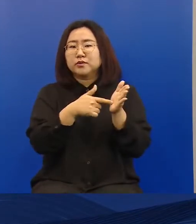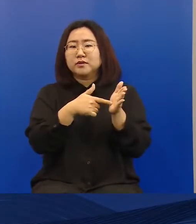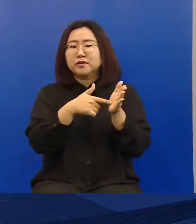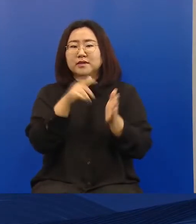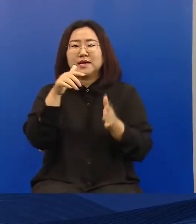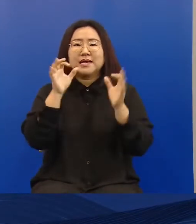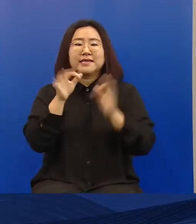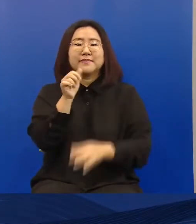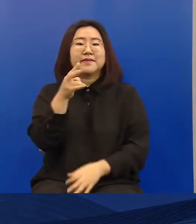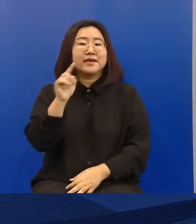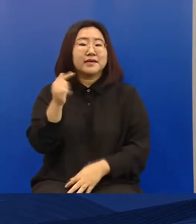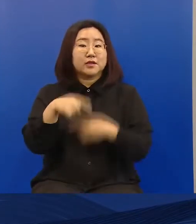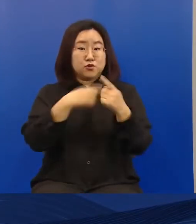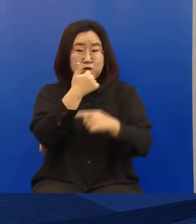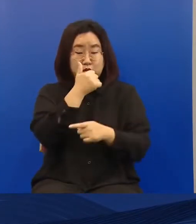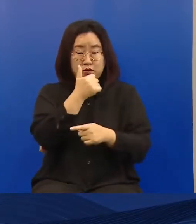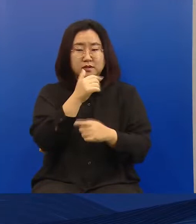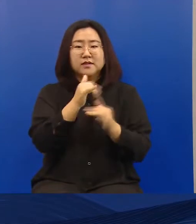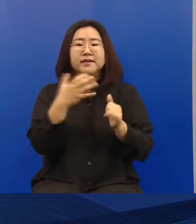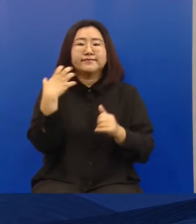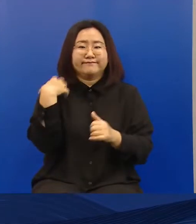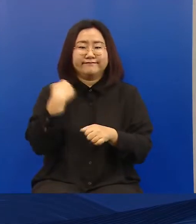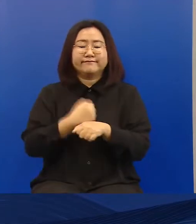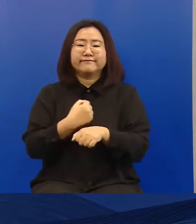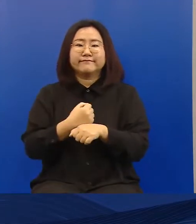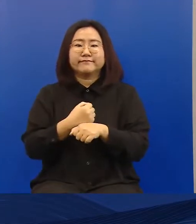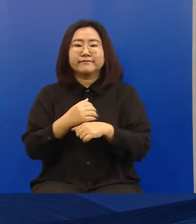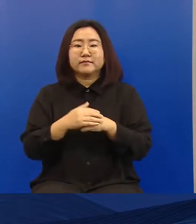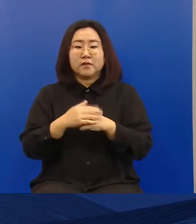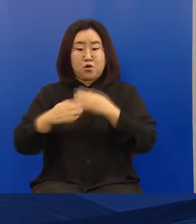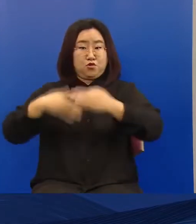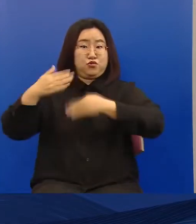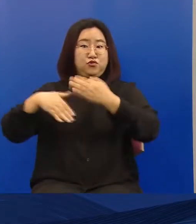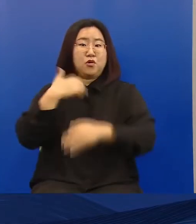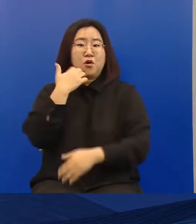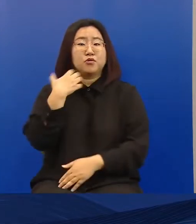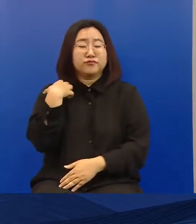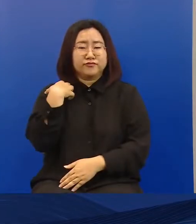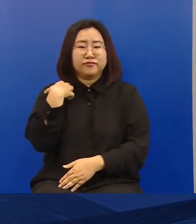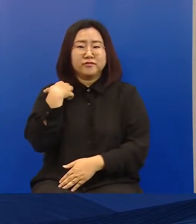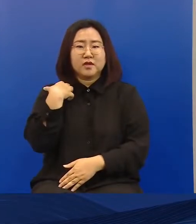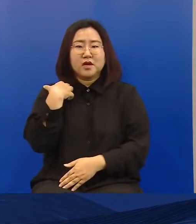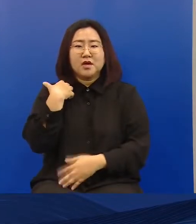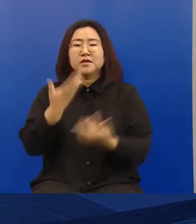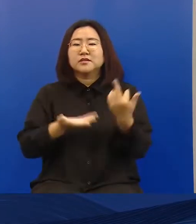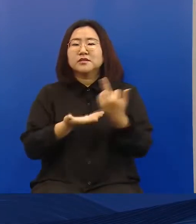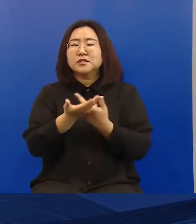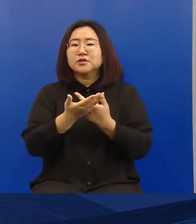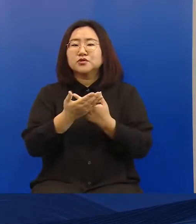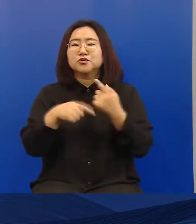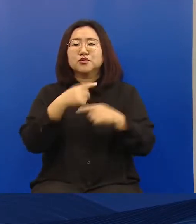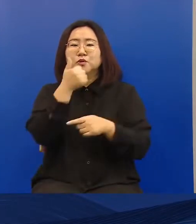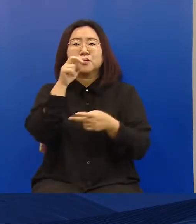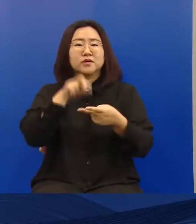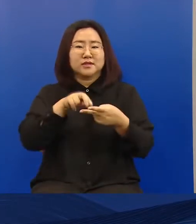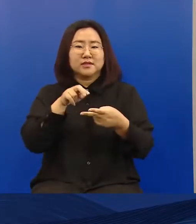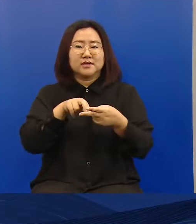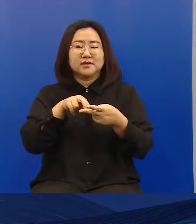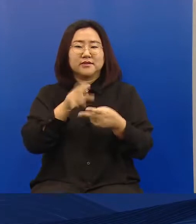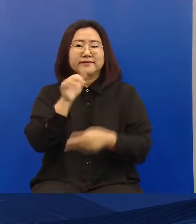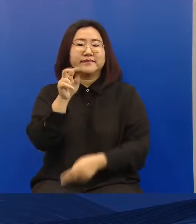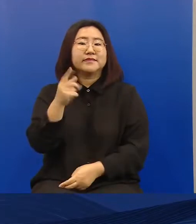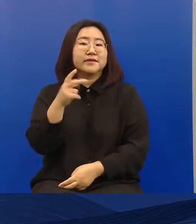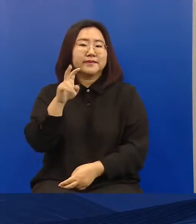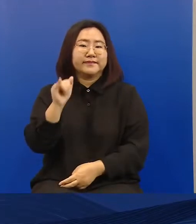Language, interpreter Kim Hye-ran will do the interpretation from Jeju Deaf Welfare Center. Korean Sign